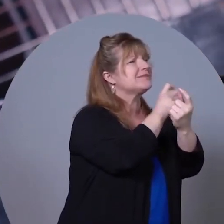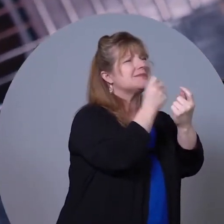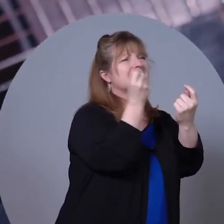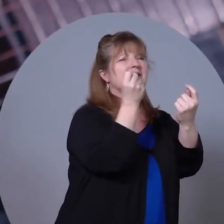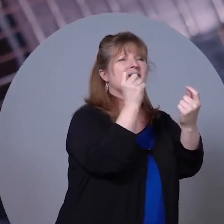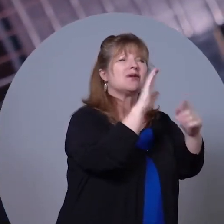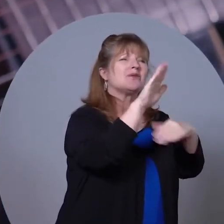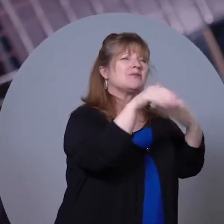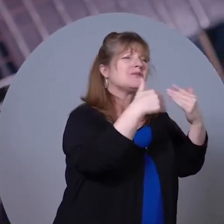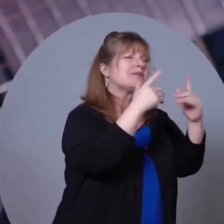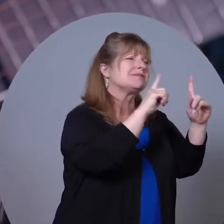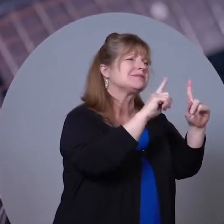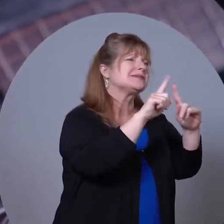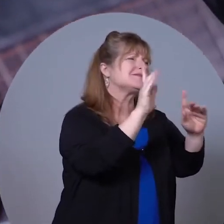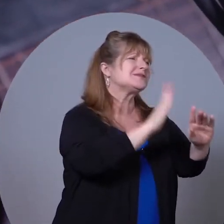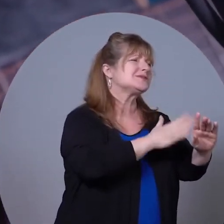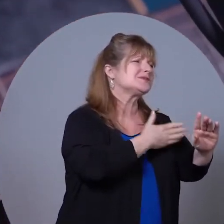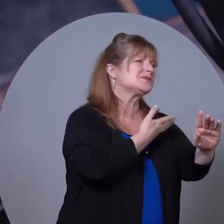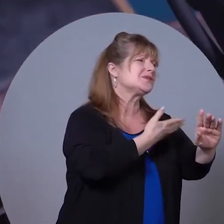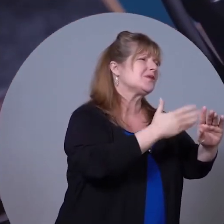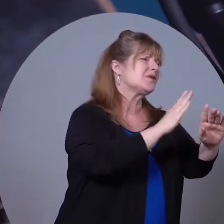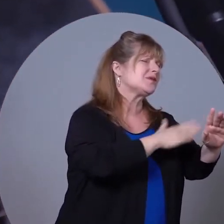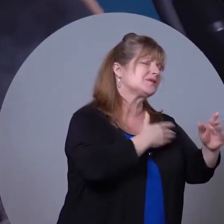happy to be a part of that.